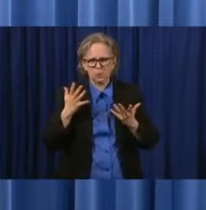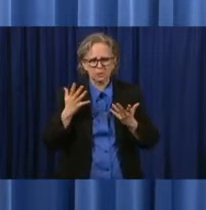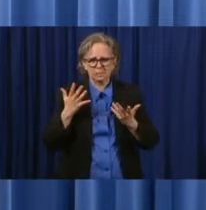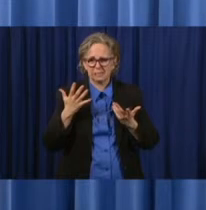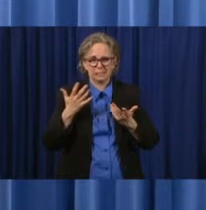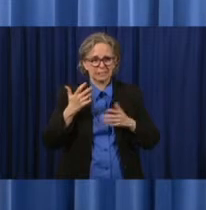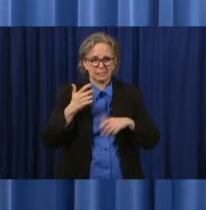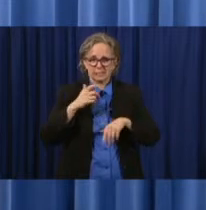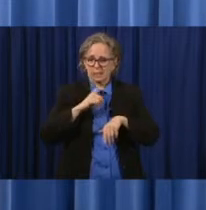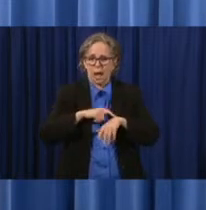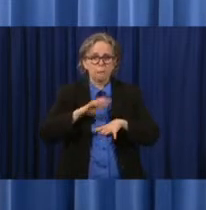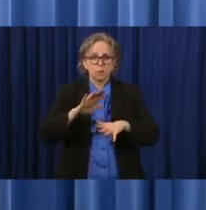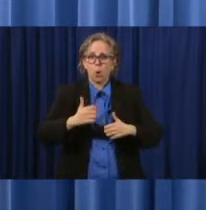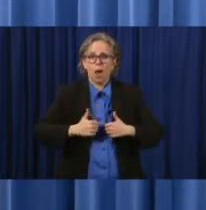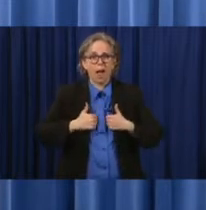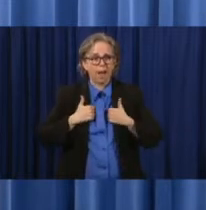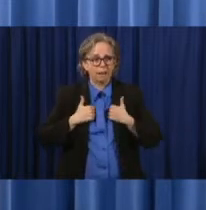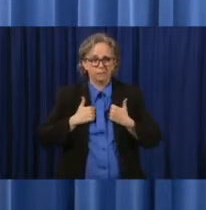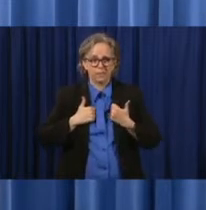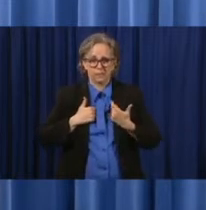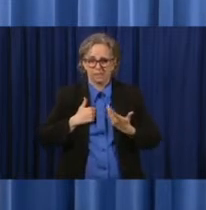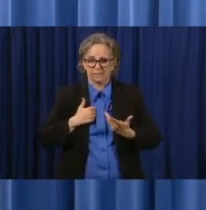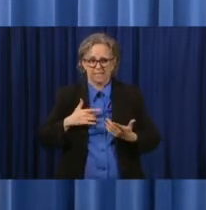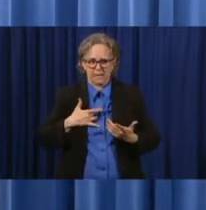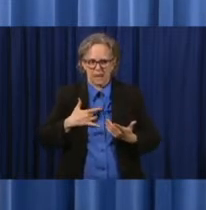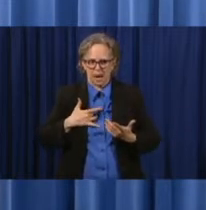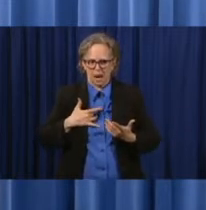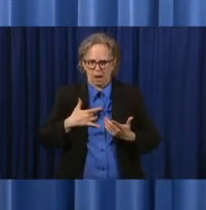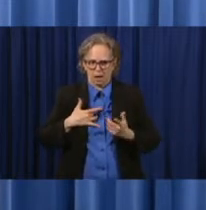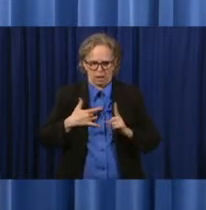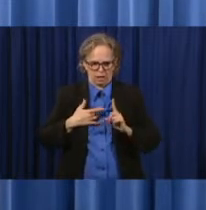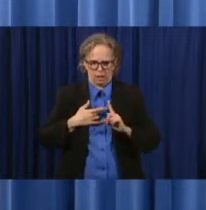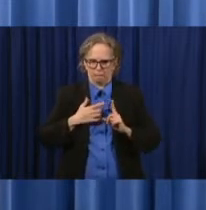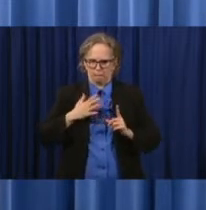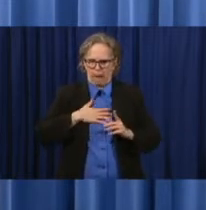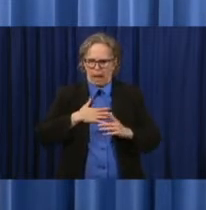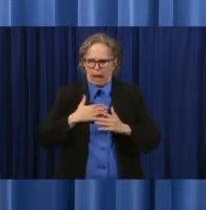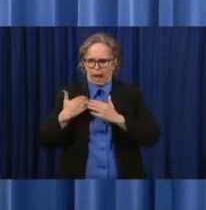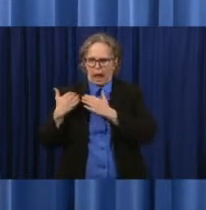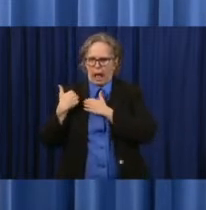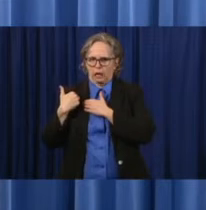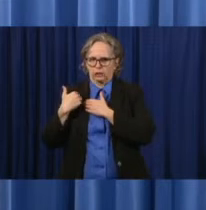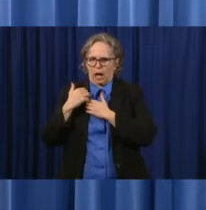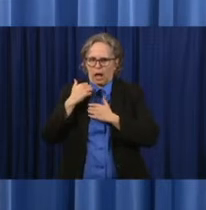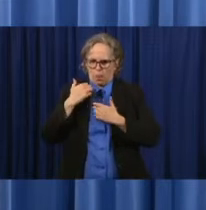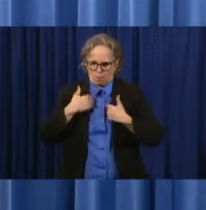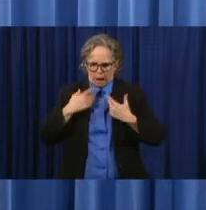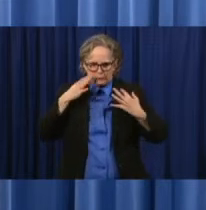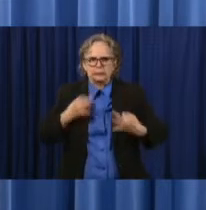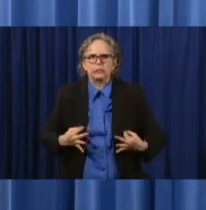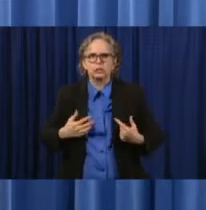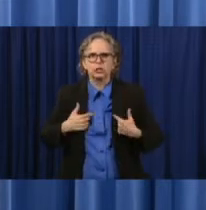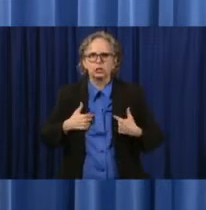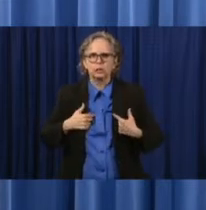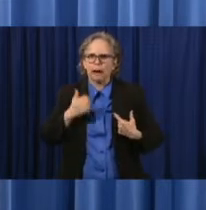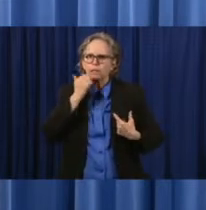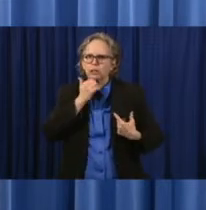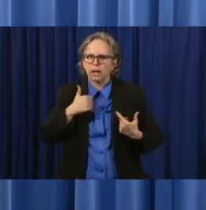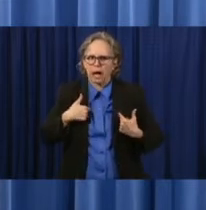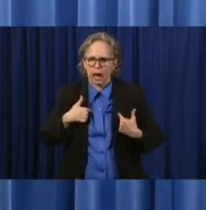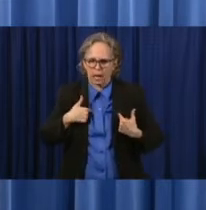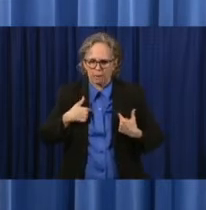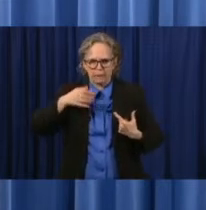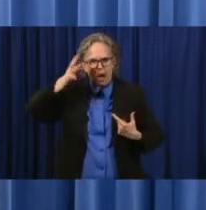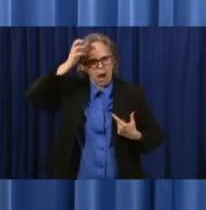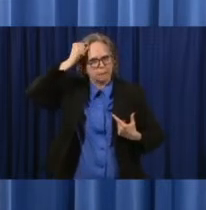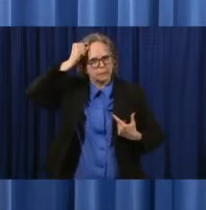where literally what you do every day and how you practice good common sense, keeping